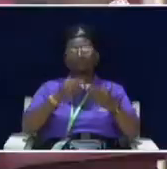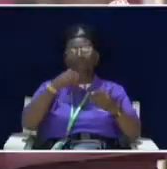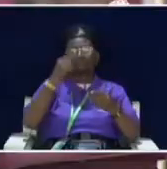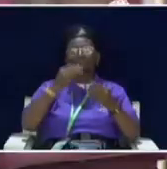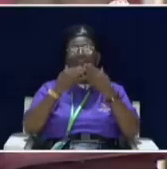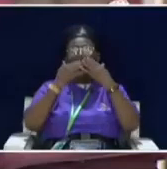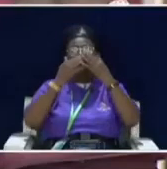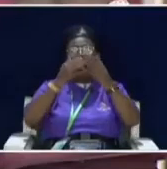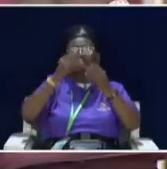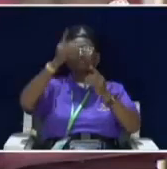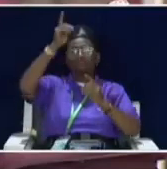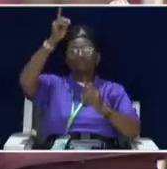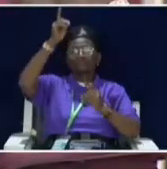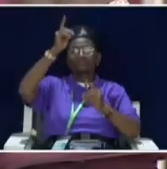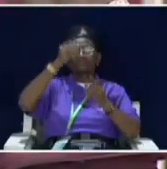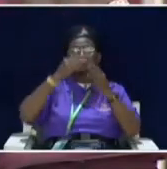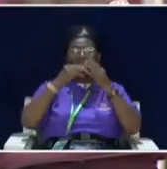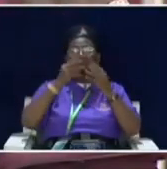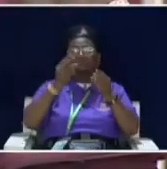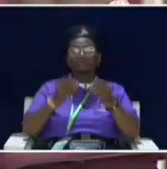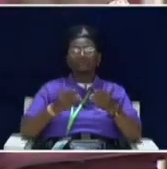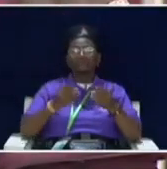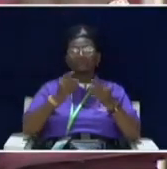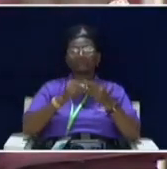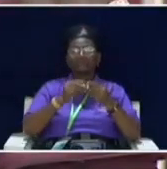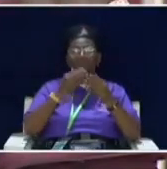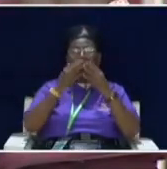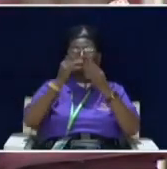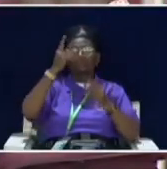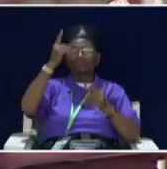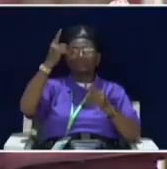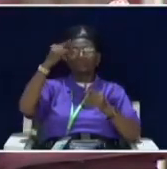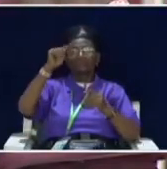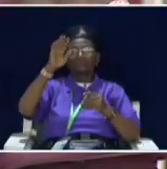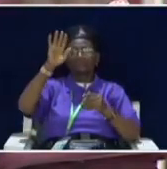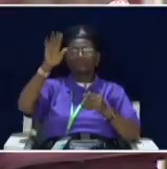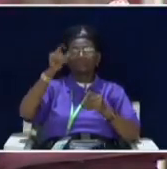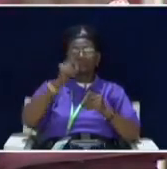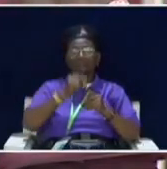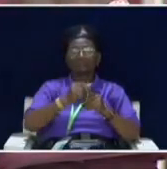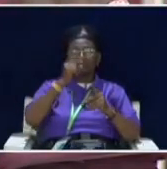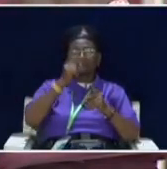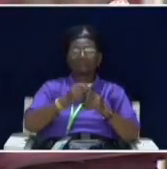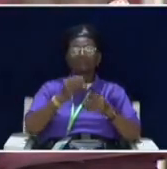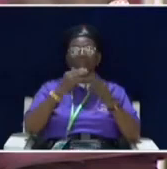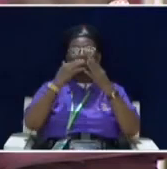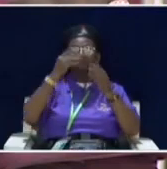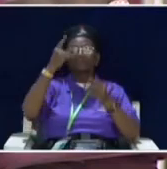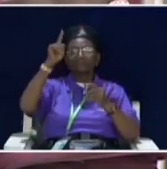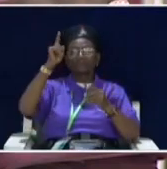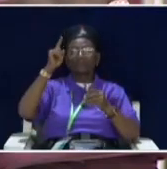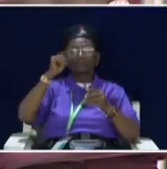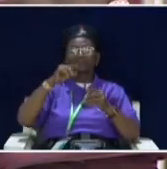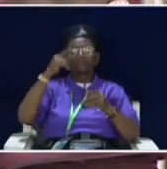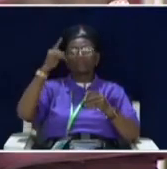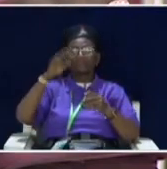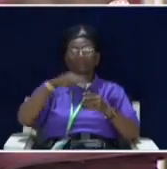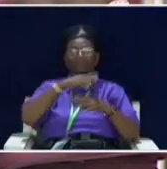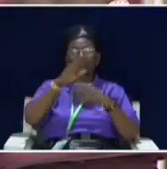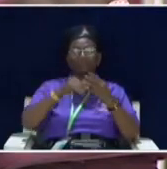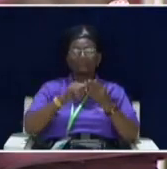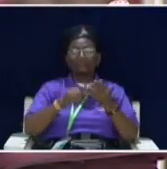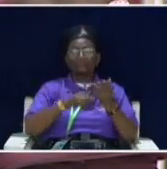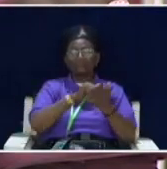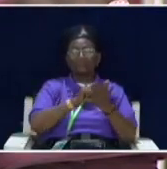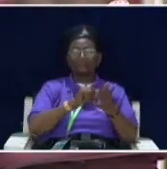you. I want to thank you for your word. I thank you for all these people who have decided to